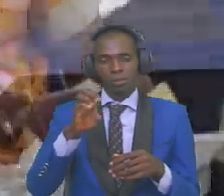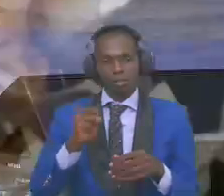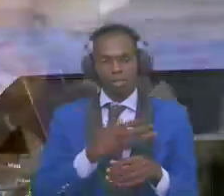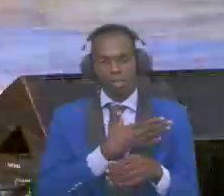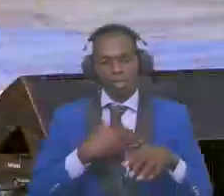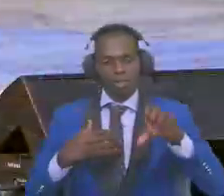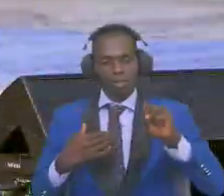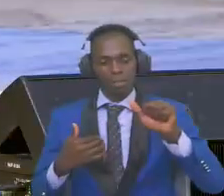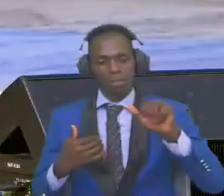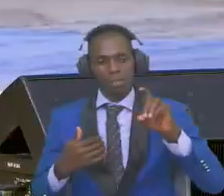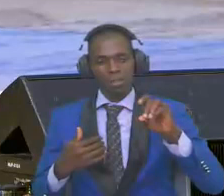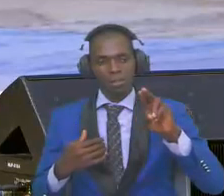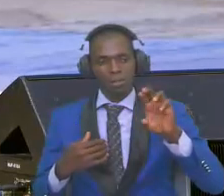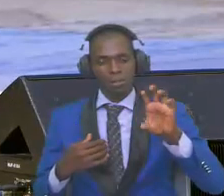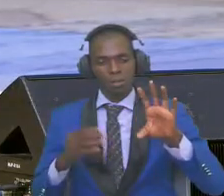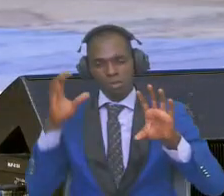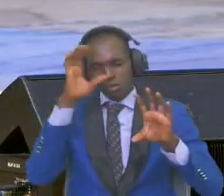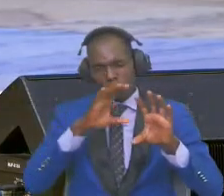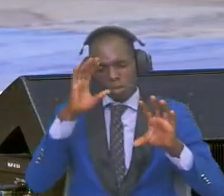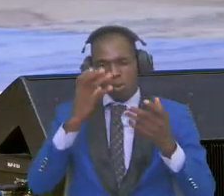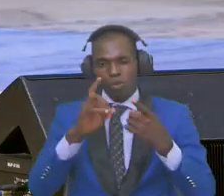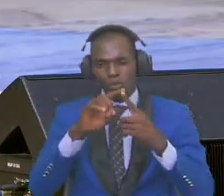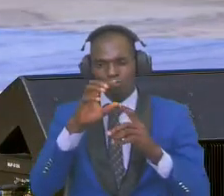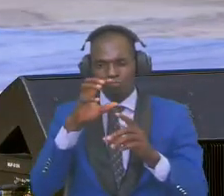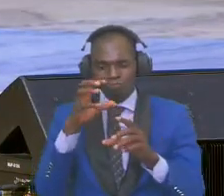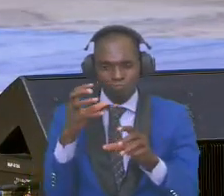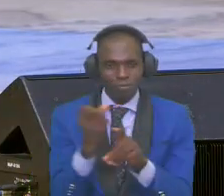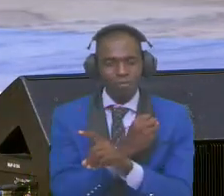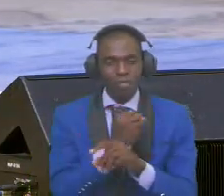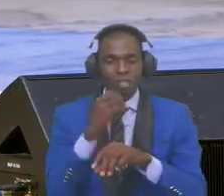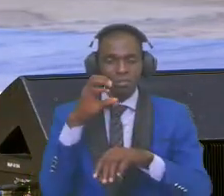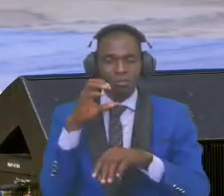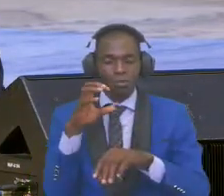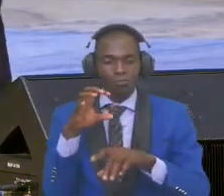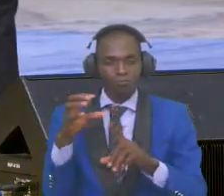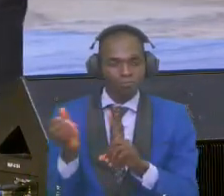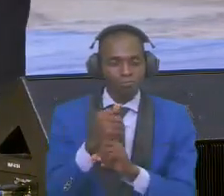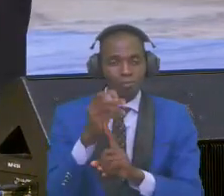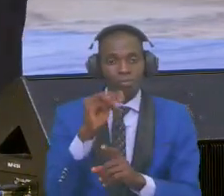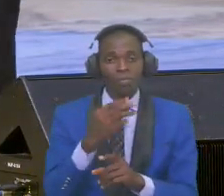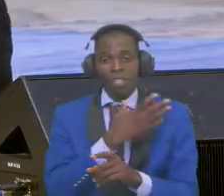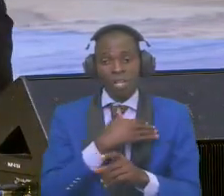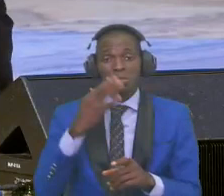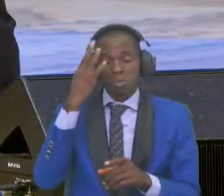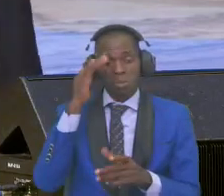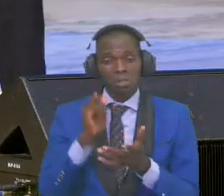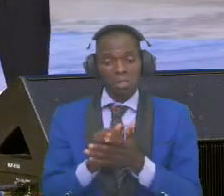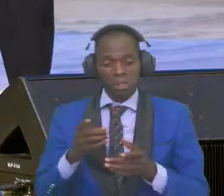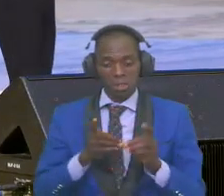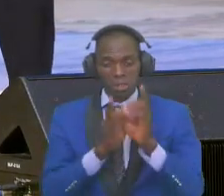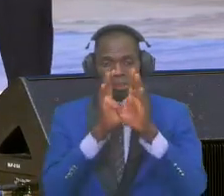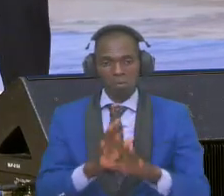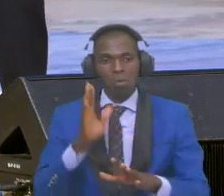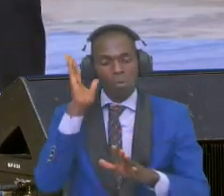getting, and he knew that they had even got a disciple that would betray him unto